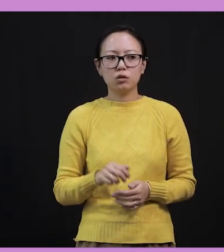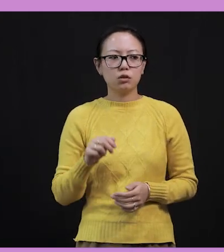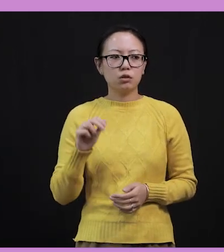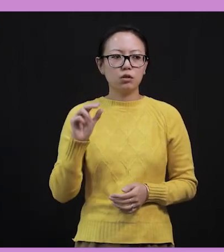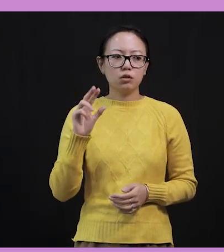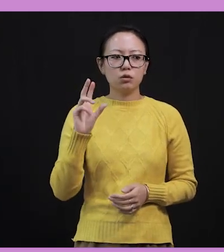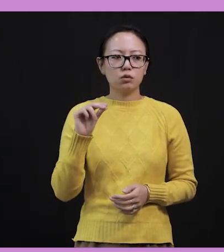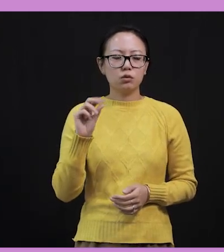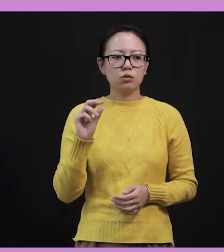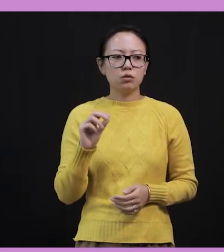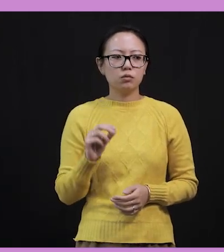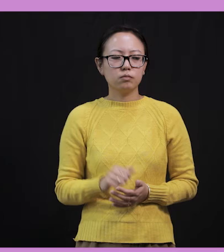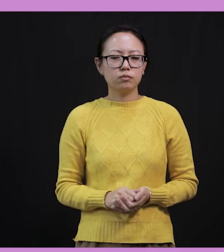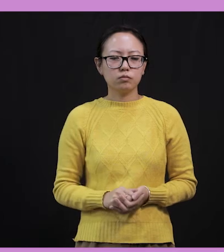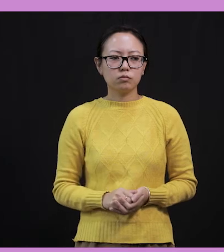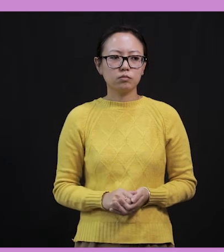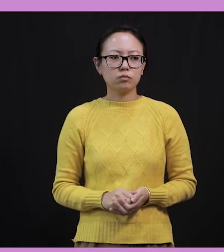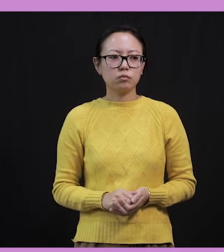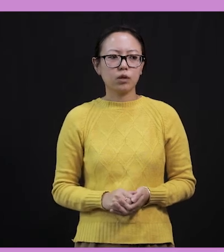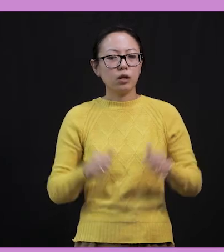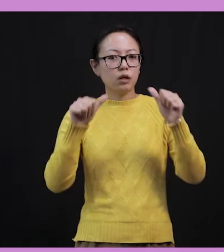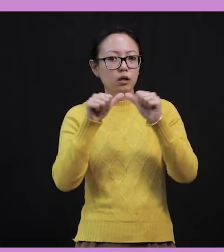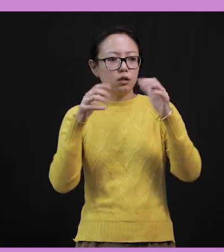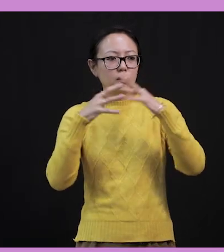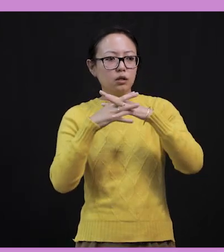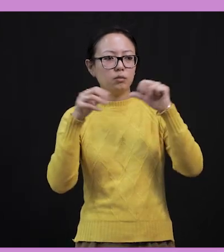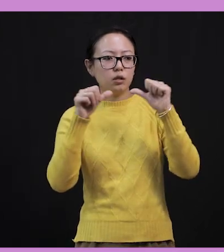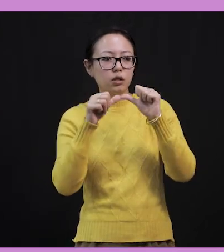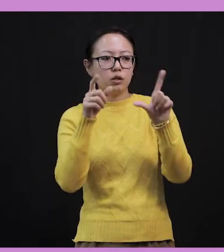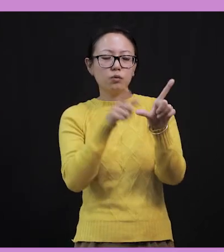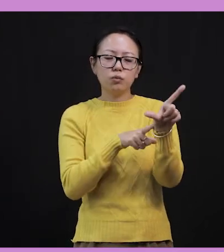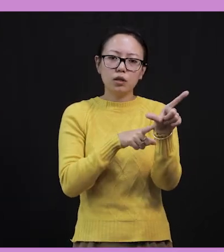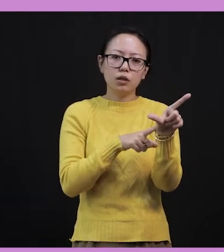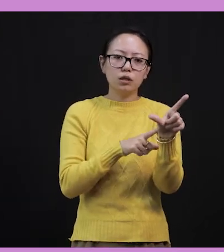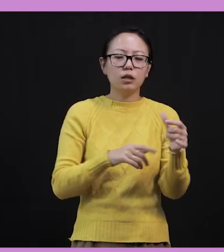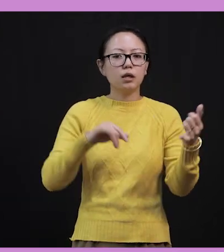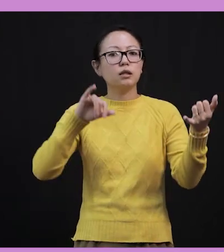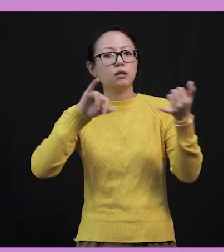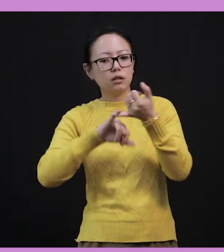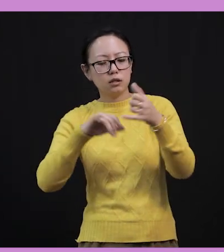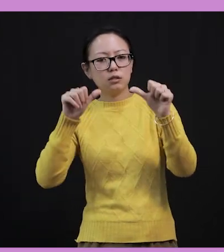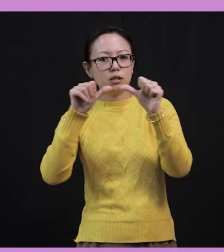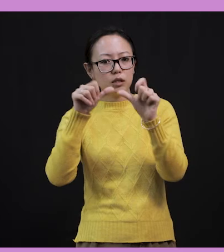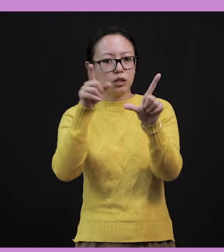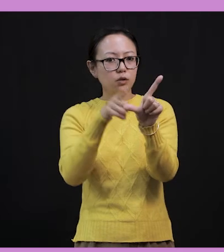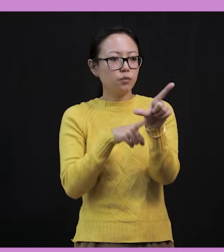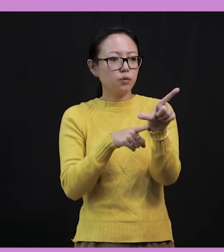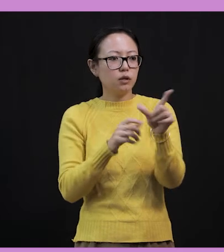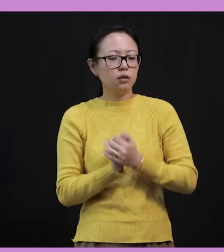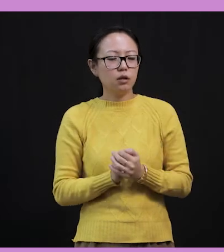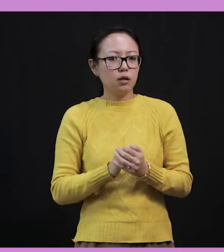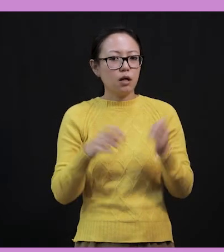the last sound is A, away, and the last sound in say is also A. So this is the pair away